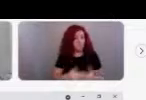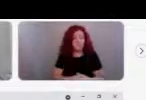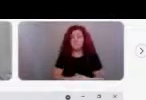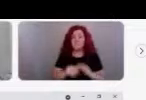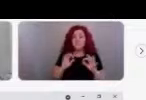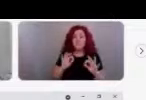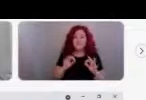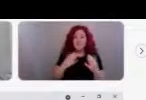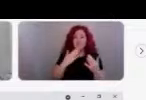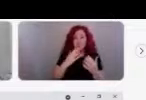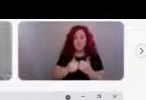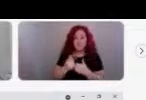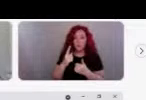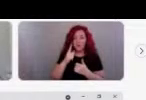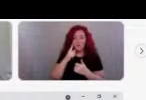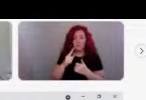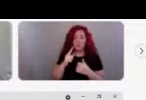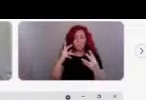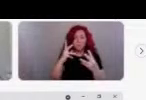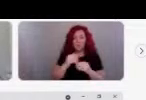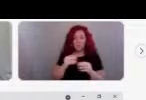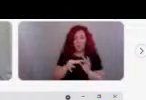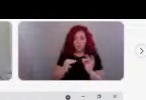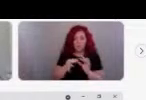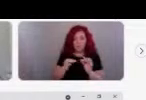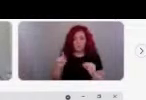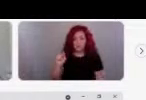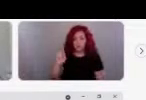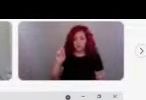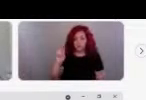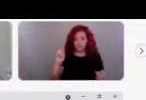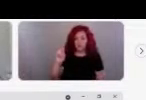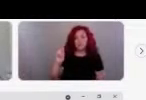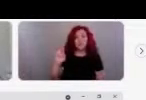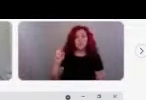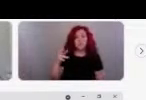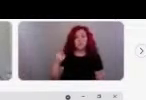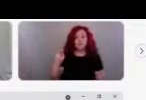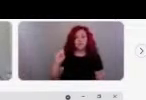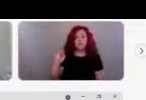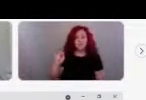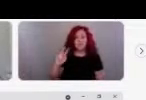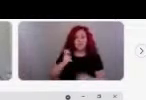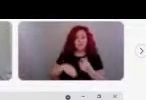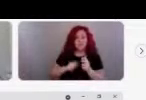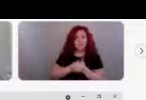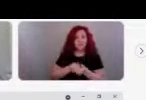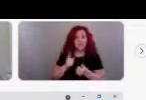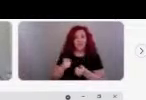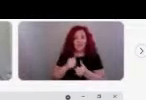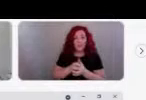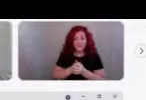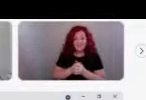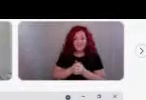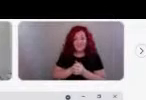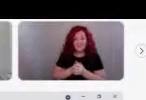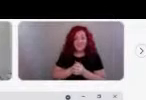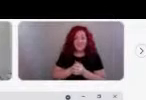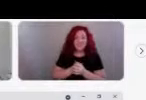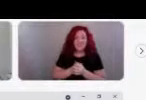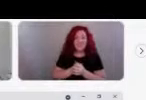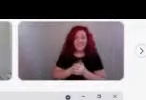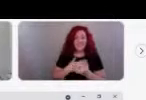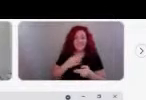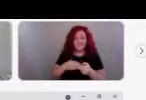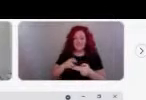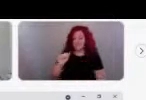perfect okay thank you everybody for the lovely comments trevor johnson that is a tough act to follow um so again my name